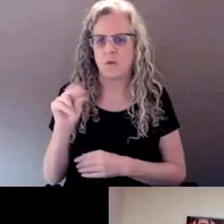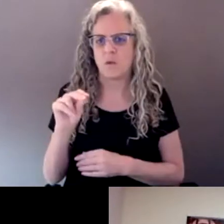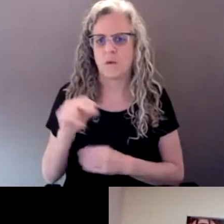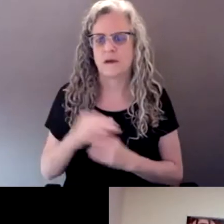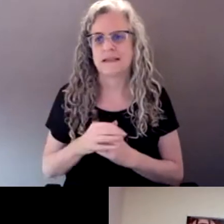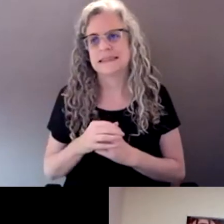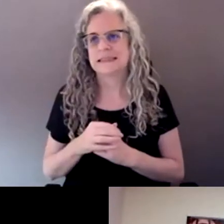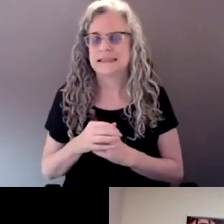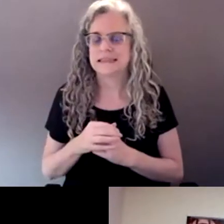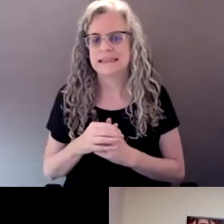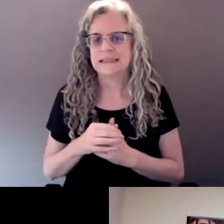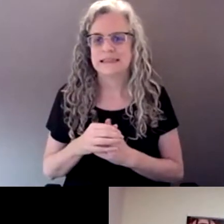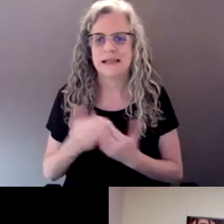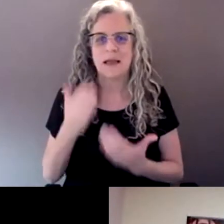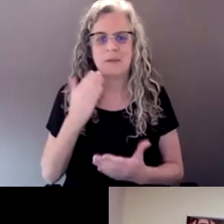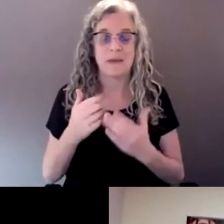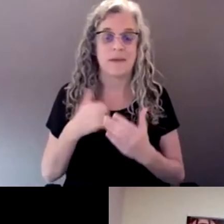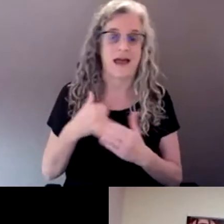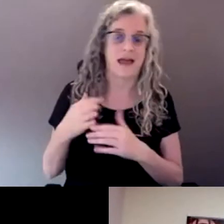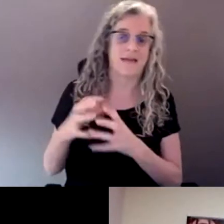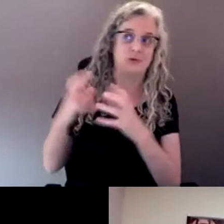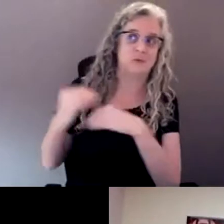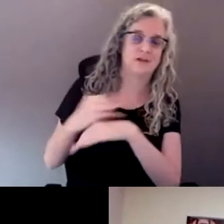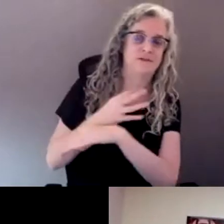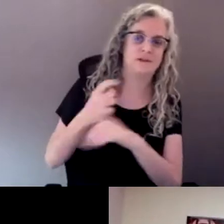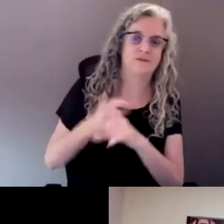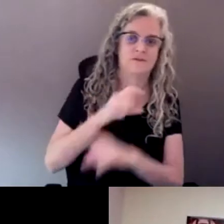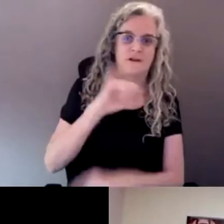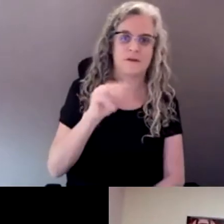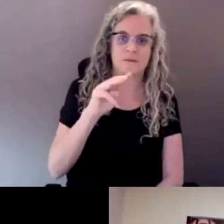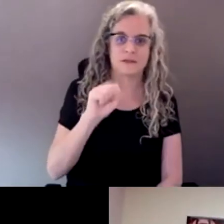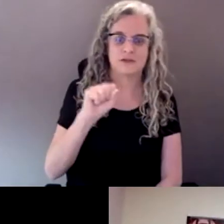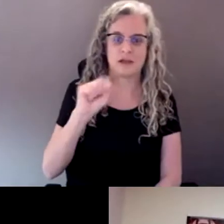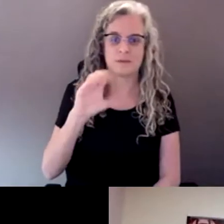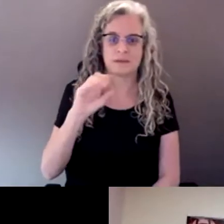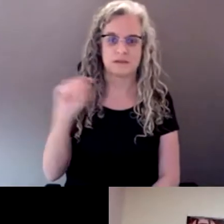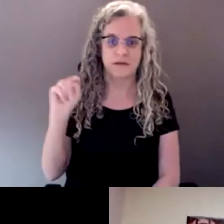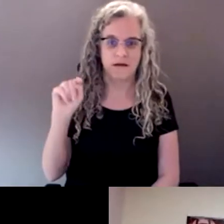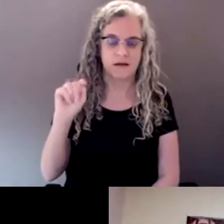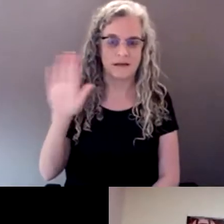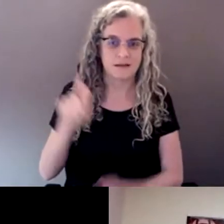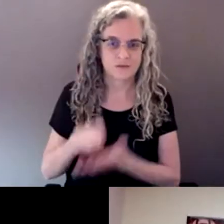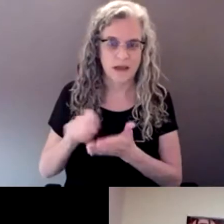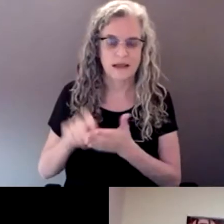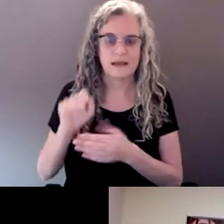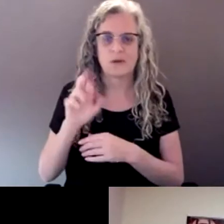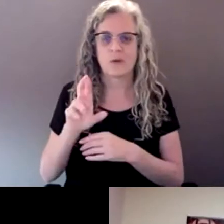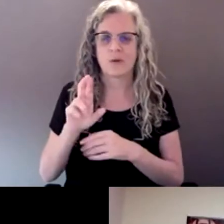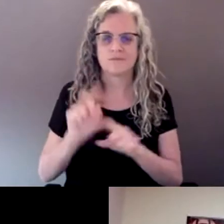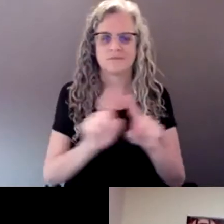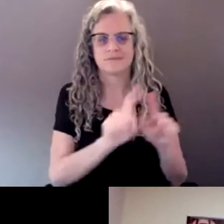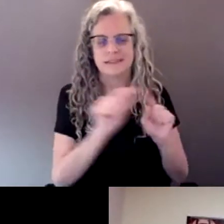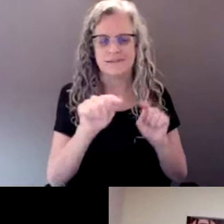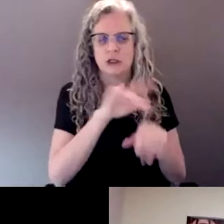and I've perhaps been too influenced by James Scott, Weapons of the Week, or by lots of early modern